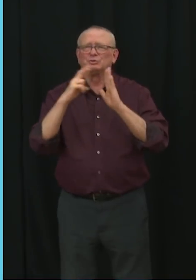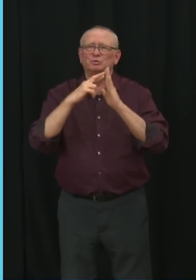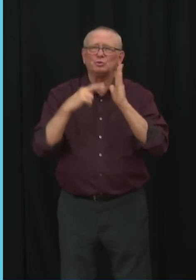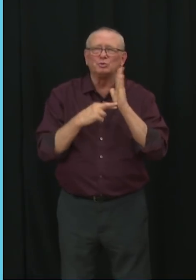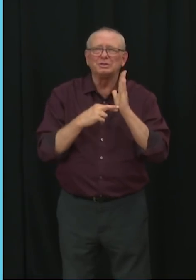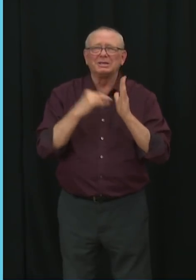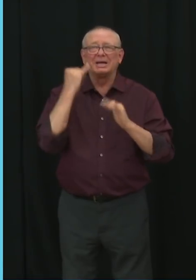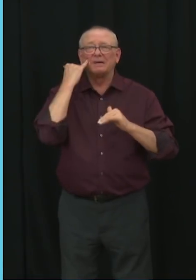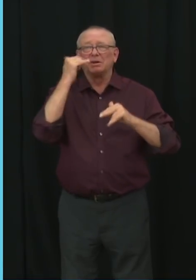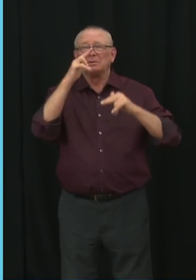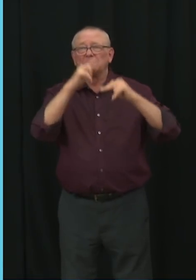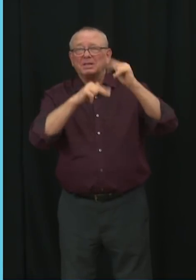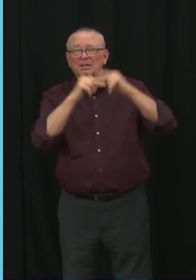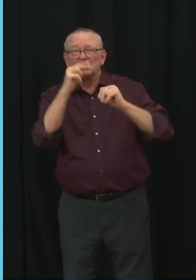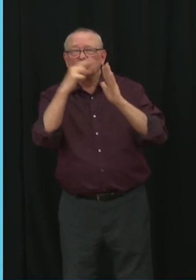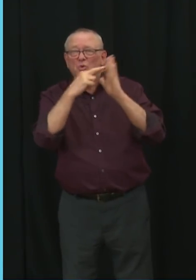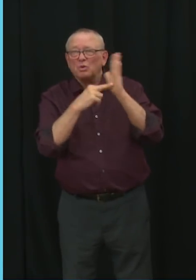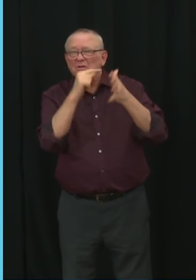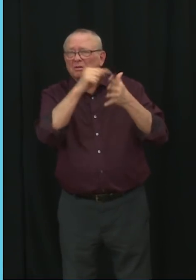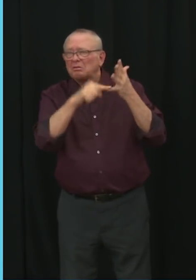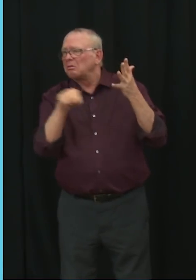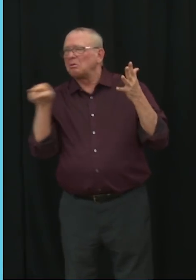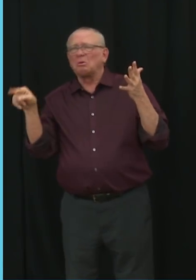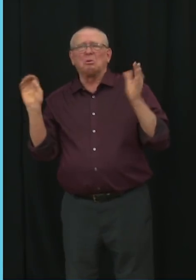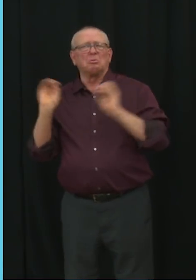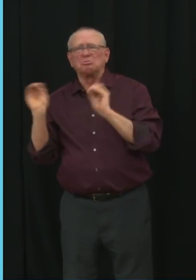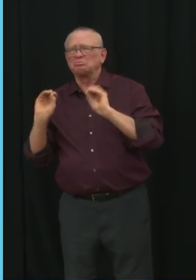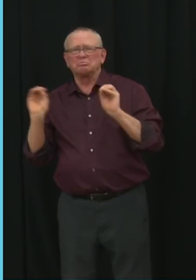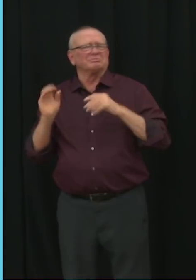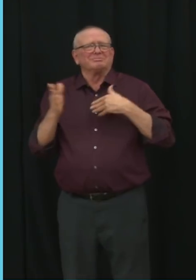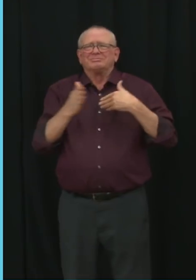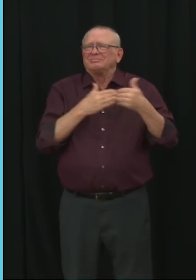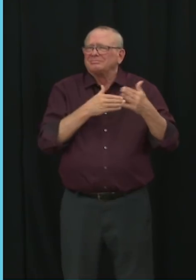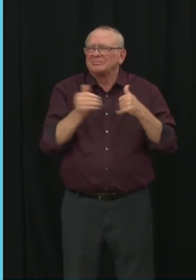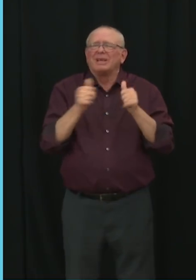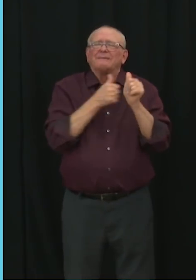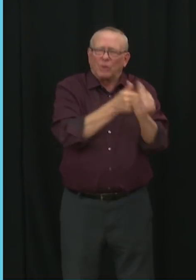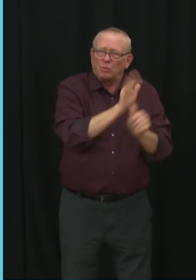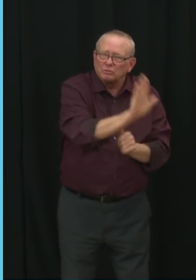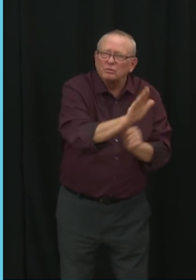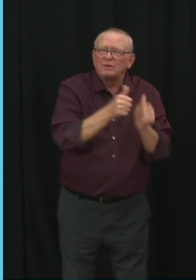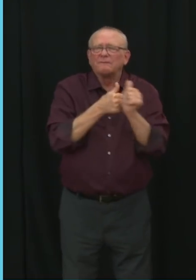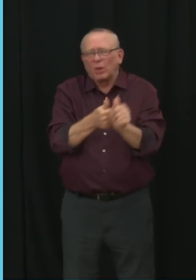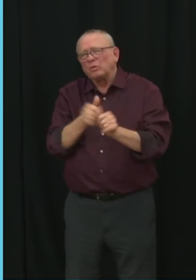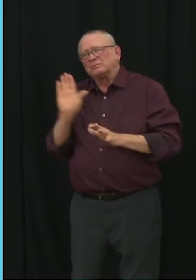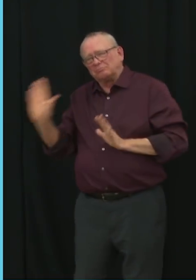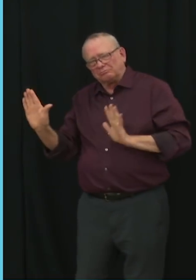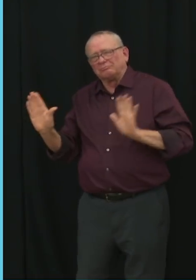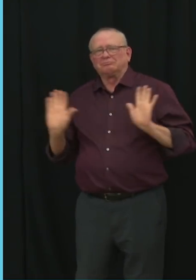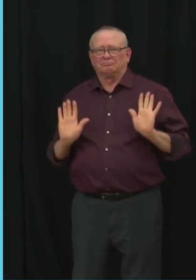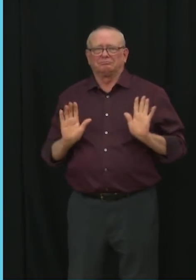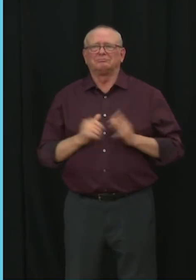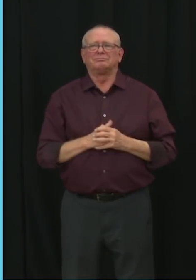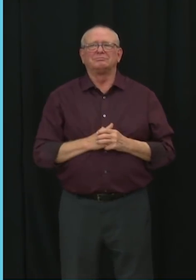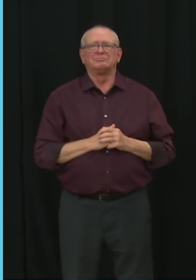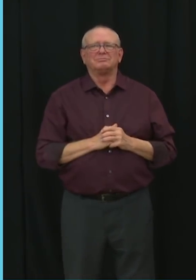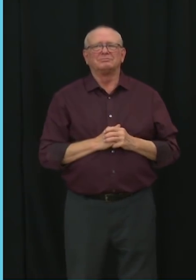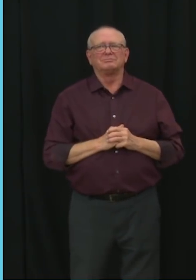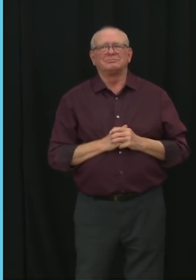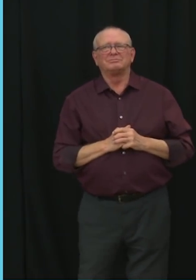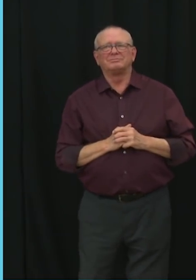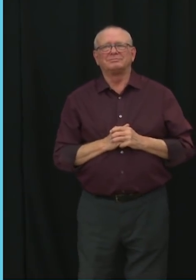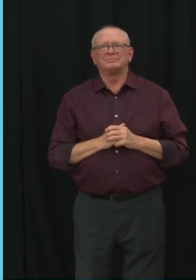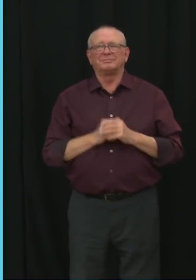By doing so, you are helping to keep patients, residents, and staff in these facilities safe. Finally, I want to let you know